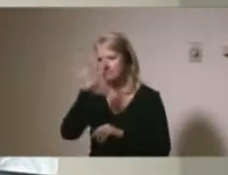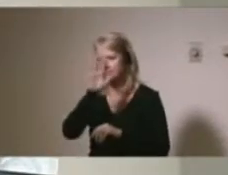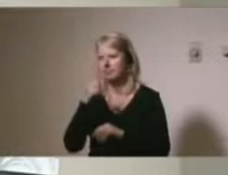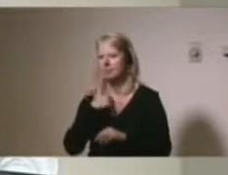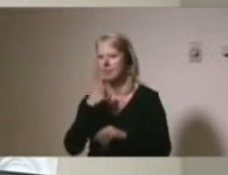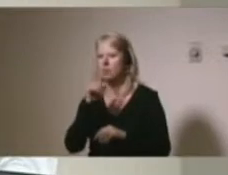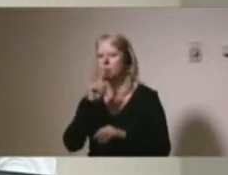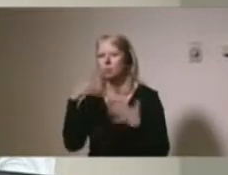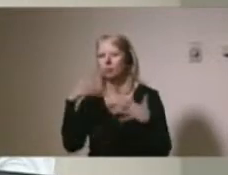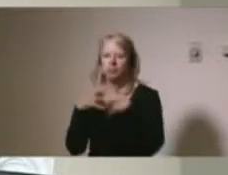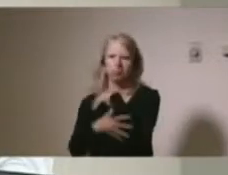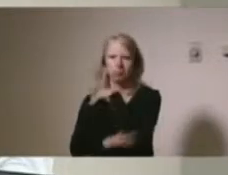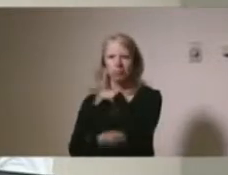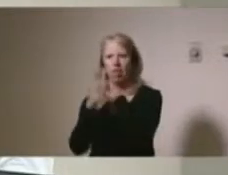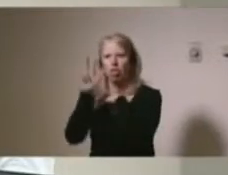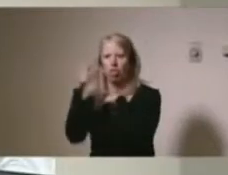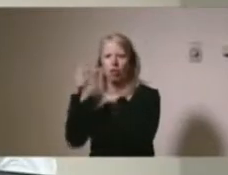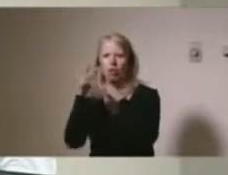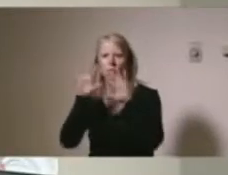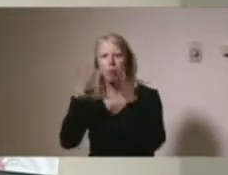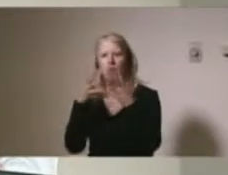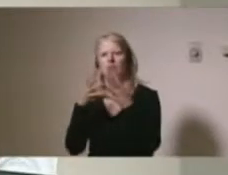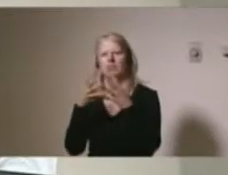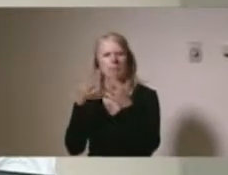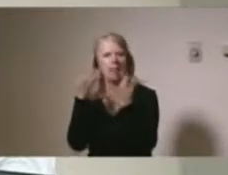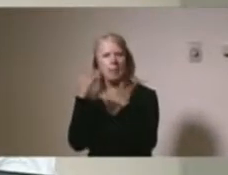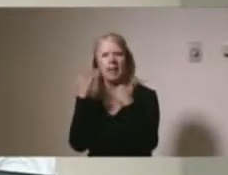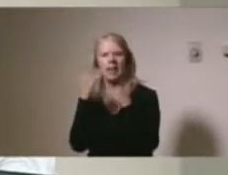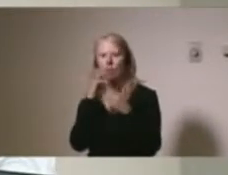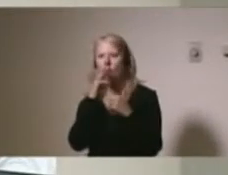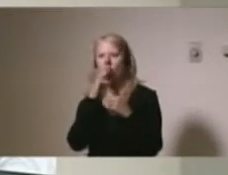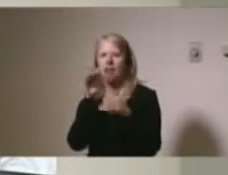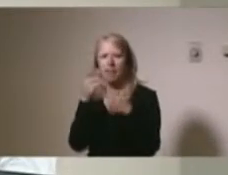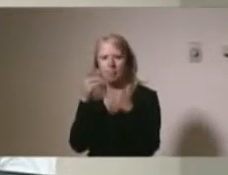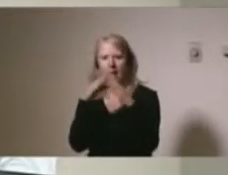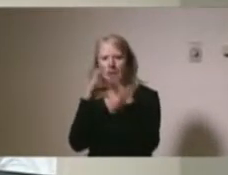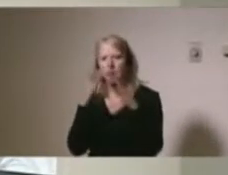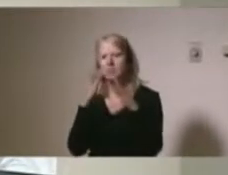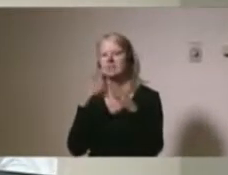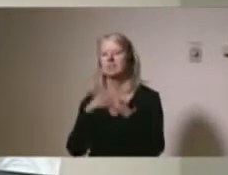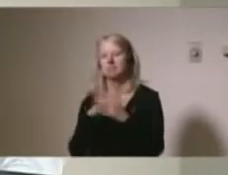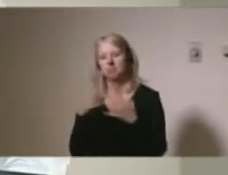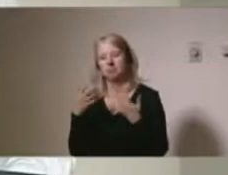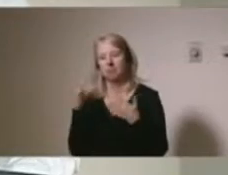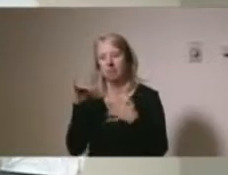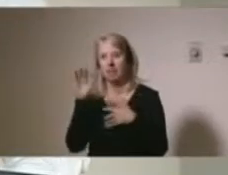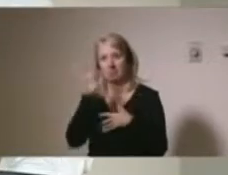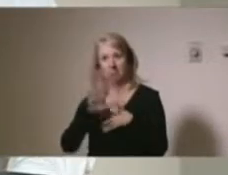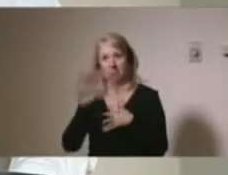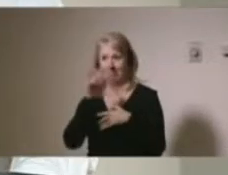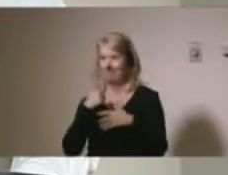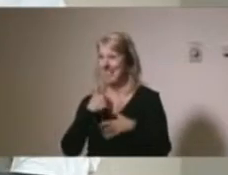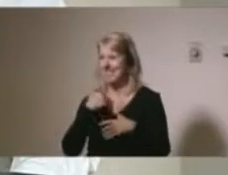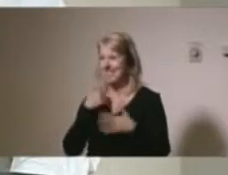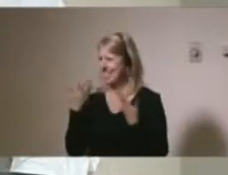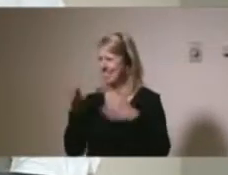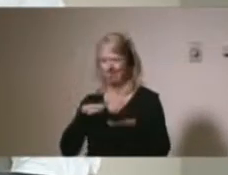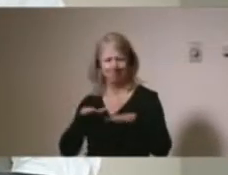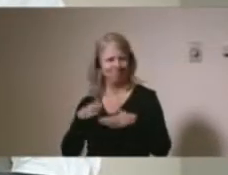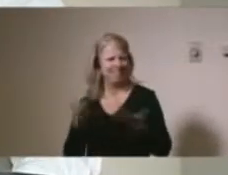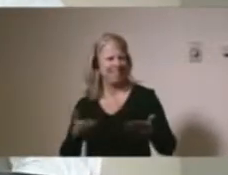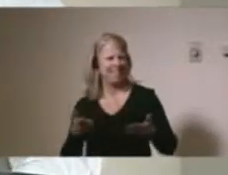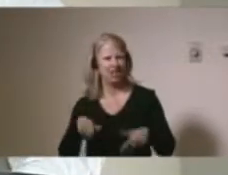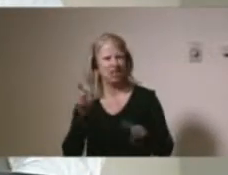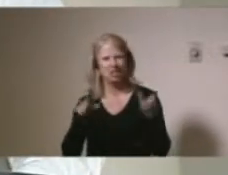third world conditions, you know, with very limited water and housing, and you know, this all instead of a Canada, whereas you know, we can walk down the street here and see some